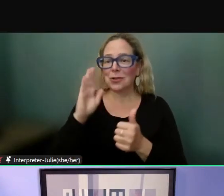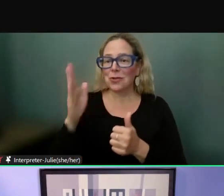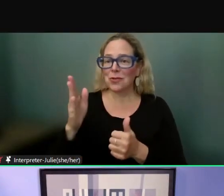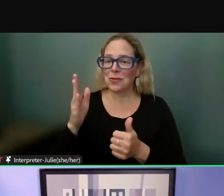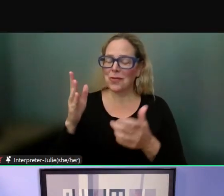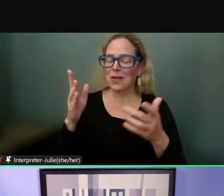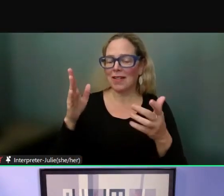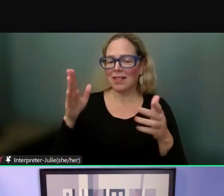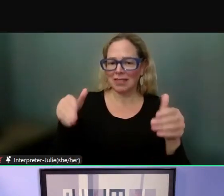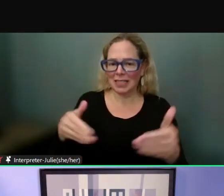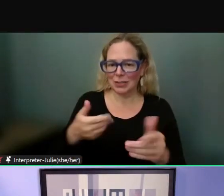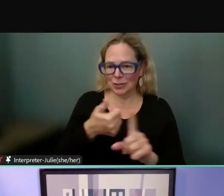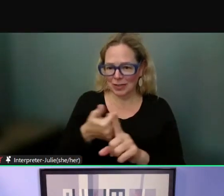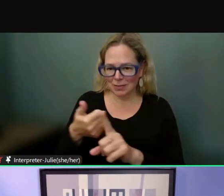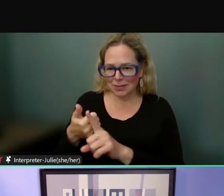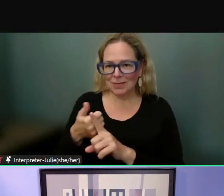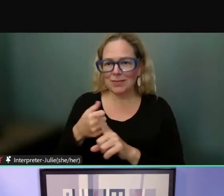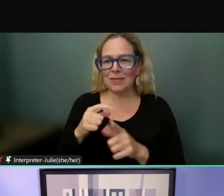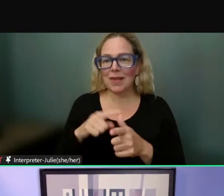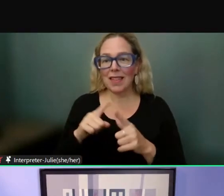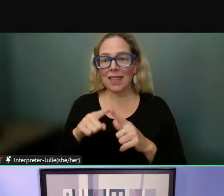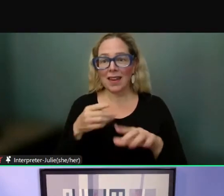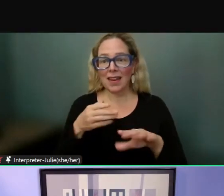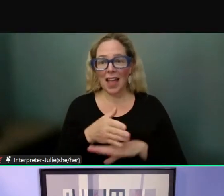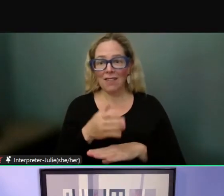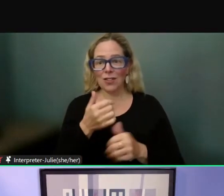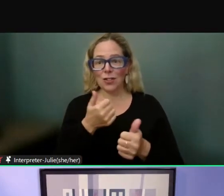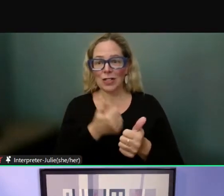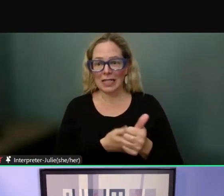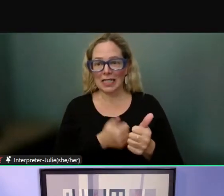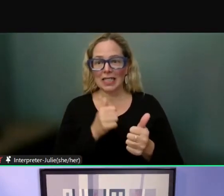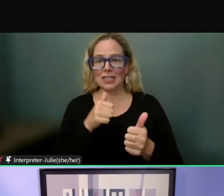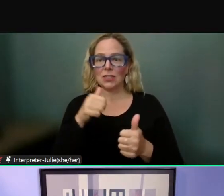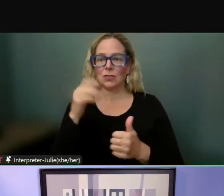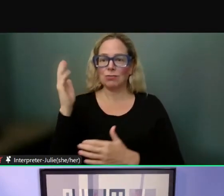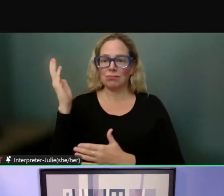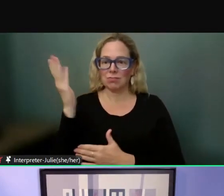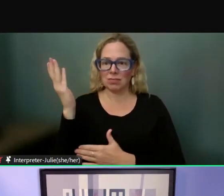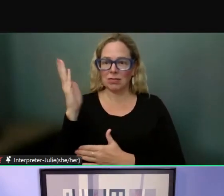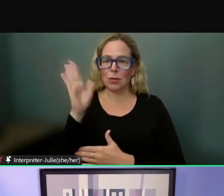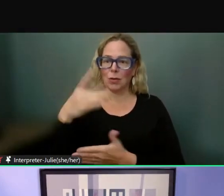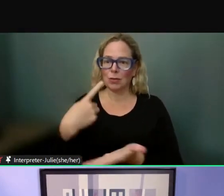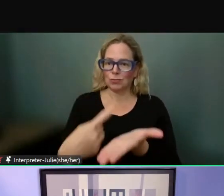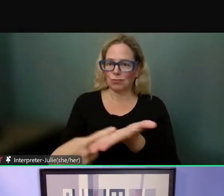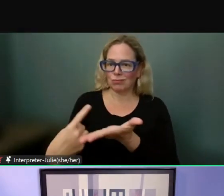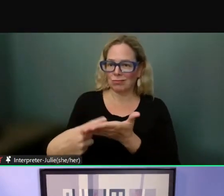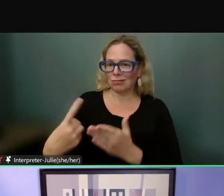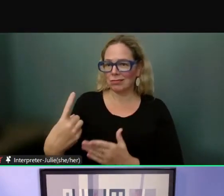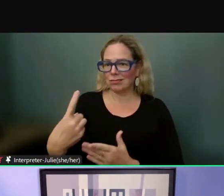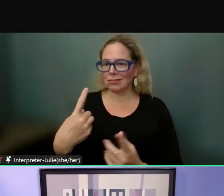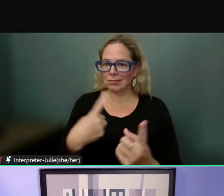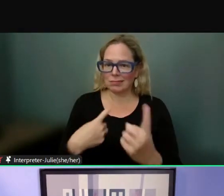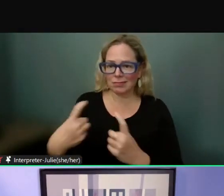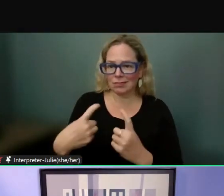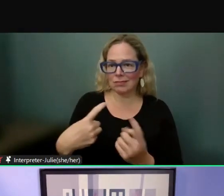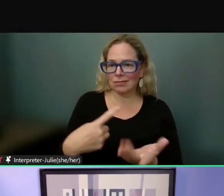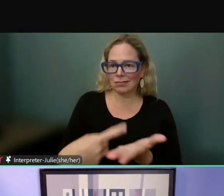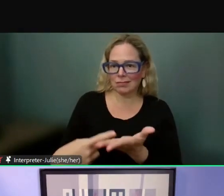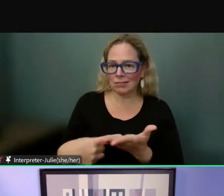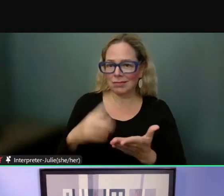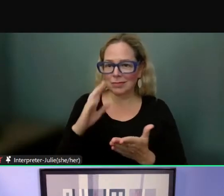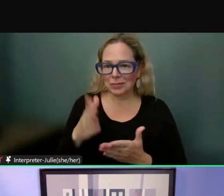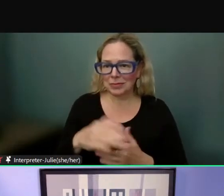their talk. After all the panelists have presented their work, we'll take questions and comments from the audience